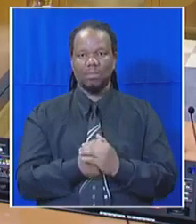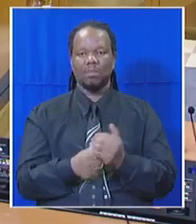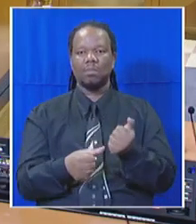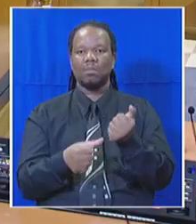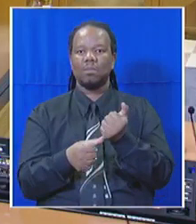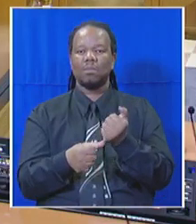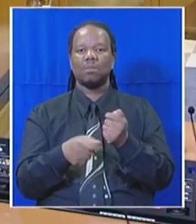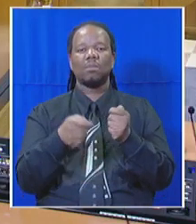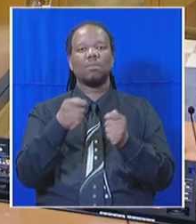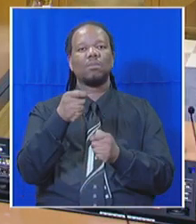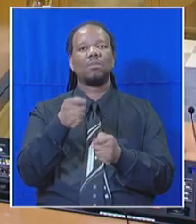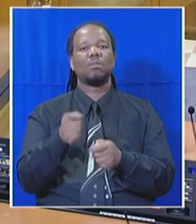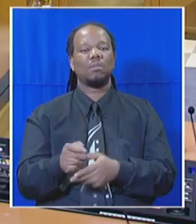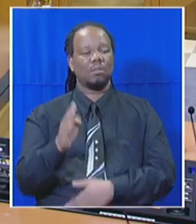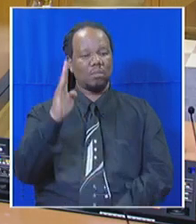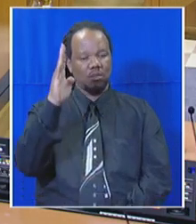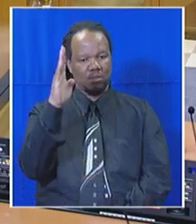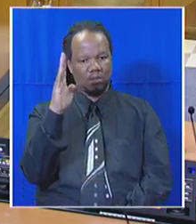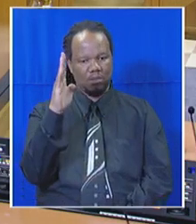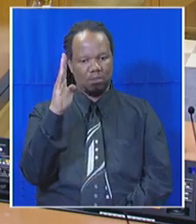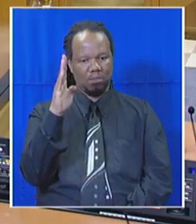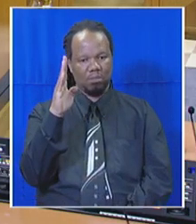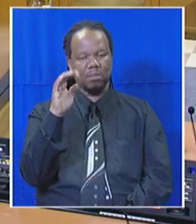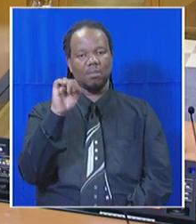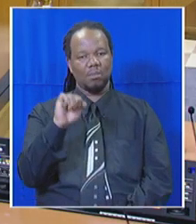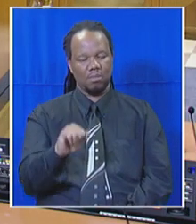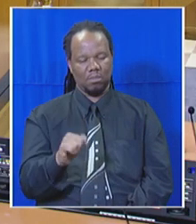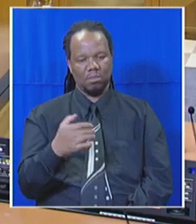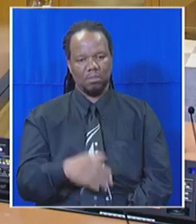Speaker, may I have your attention, please? Yes, sir.